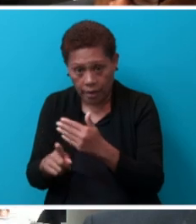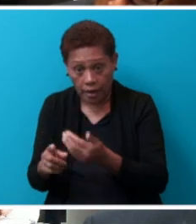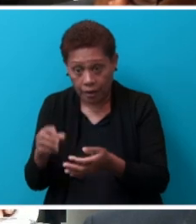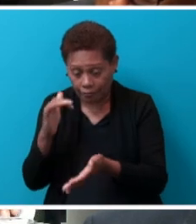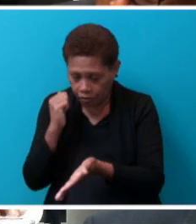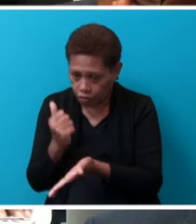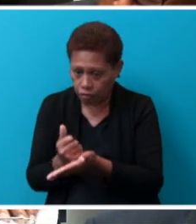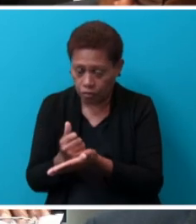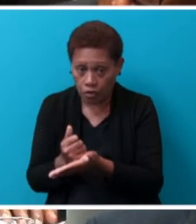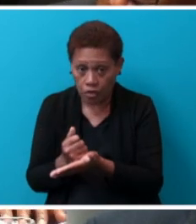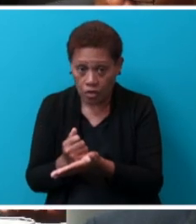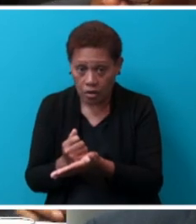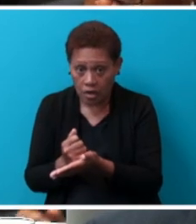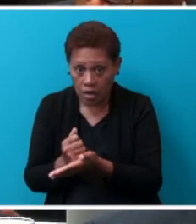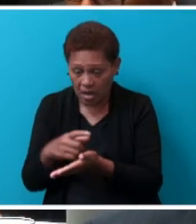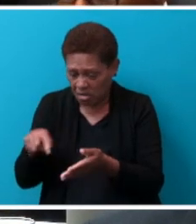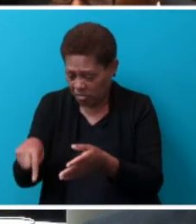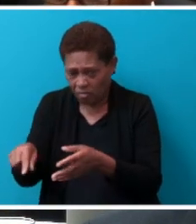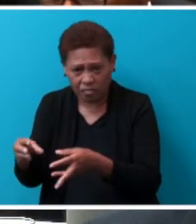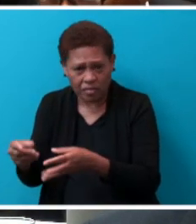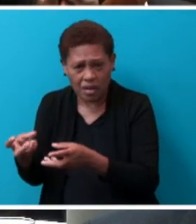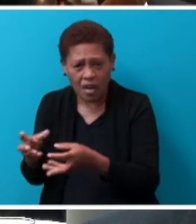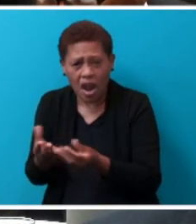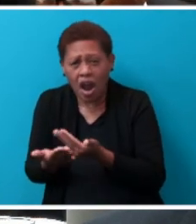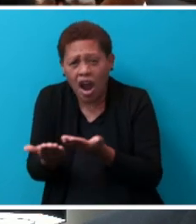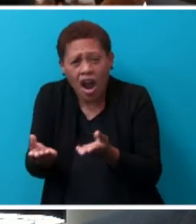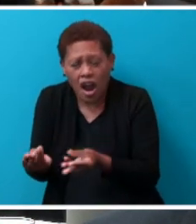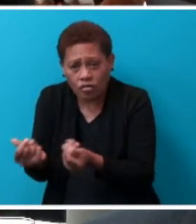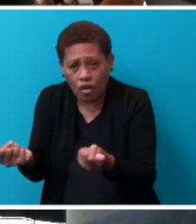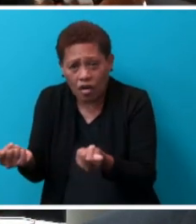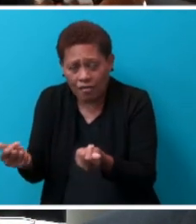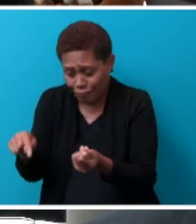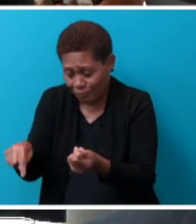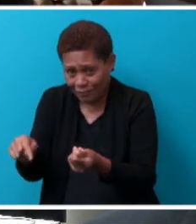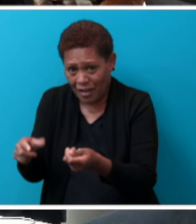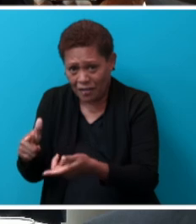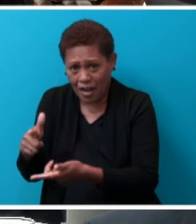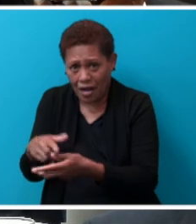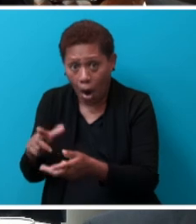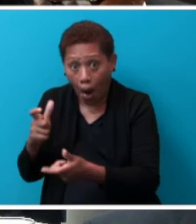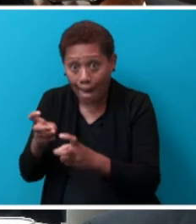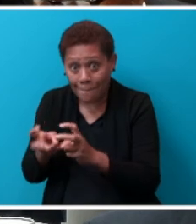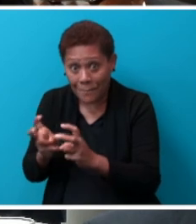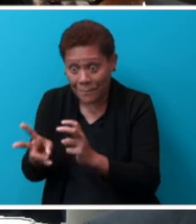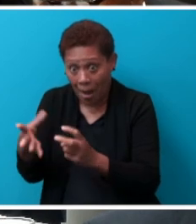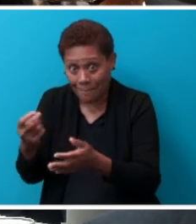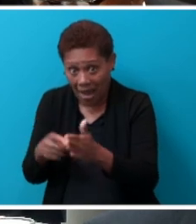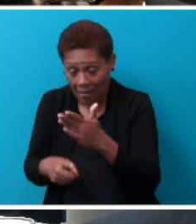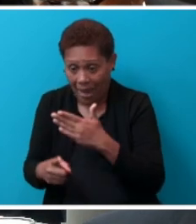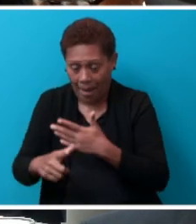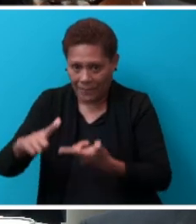impact is minimized. It is also essential that the proposed airport fully complies with environmental laws